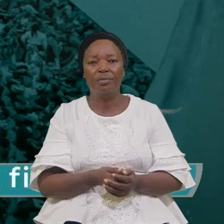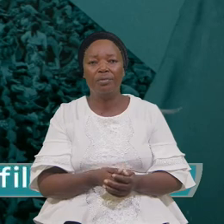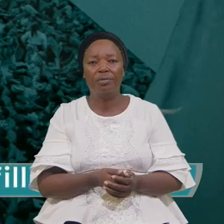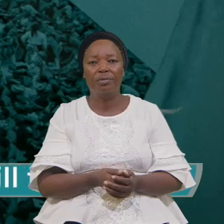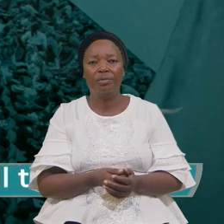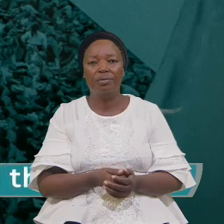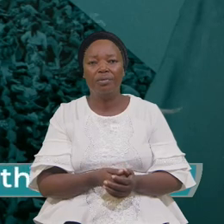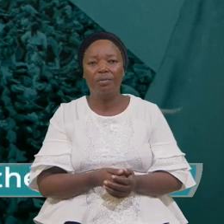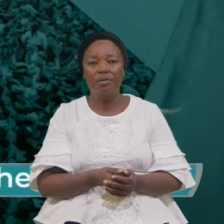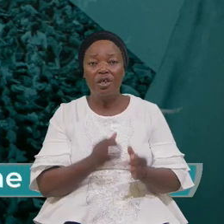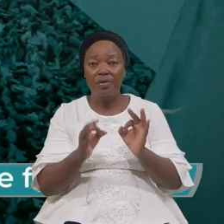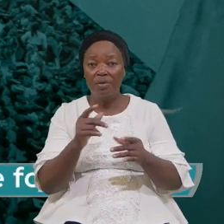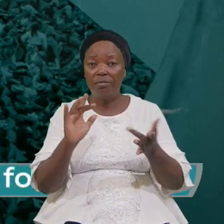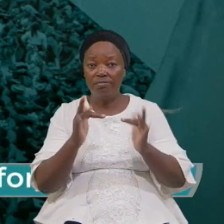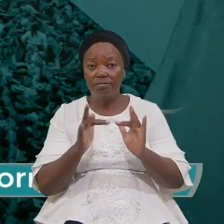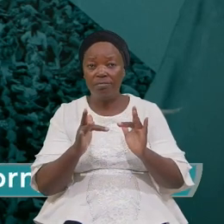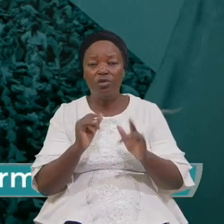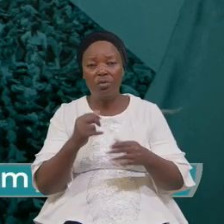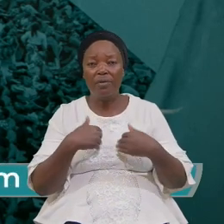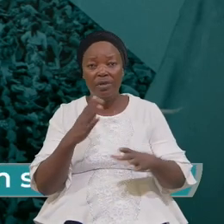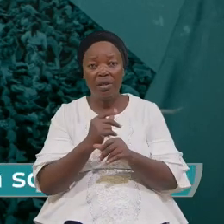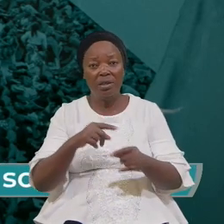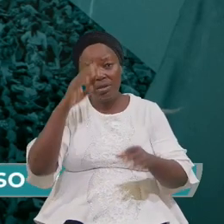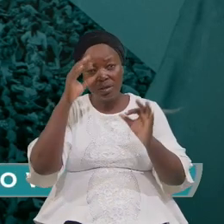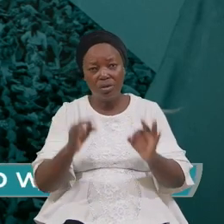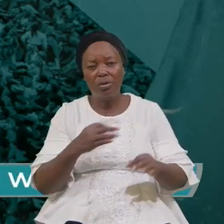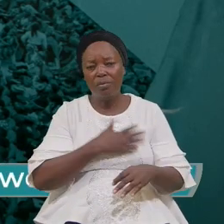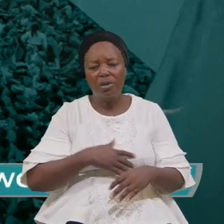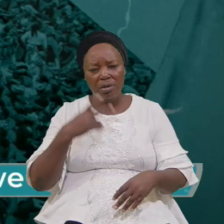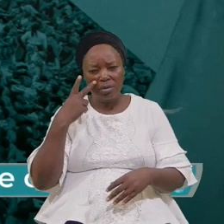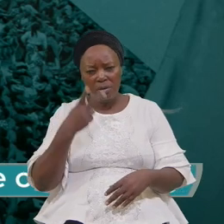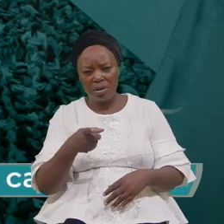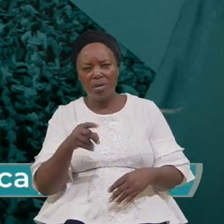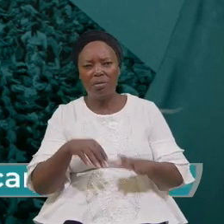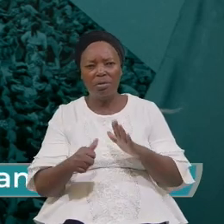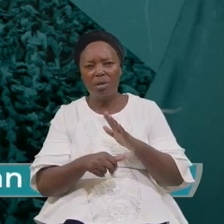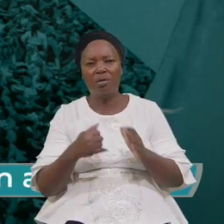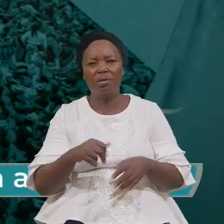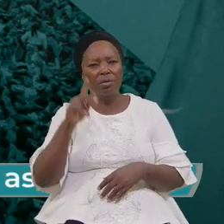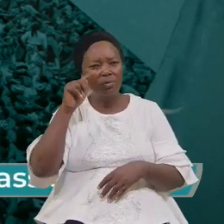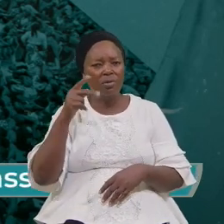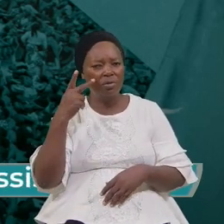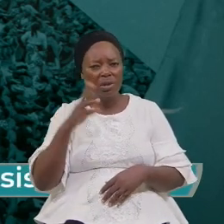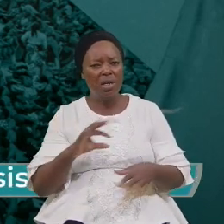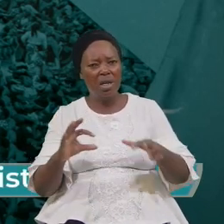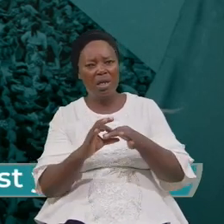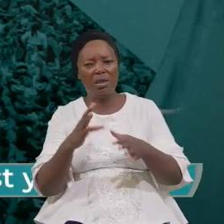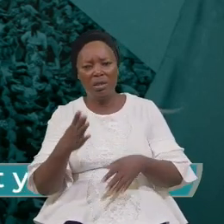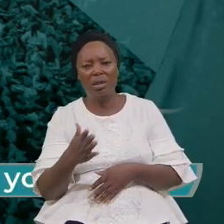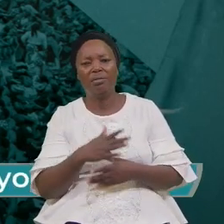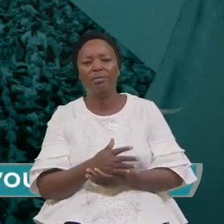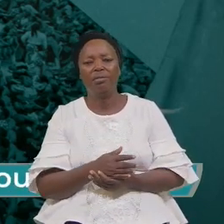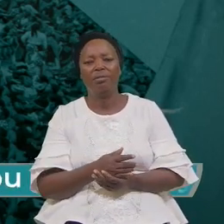If you are online, you have taken this decision, just check under your screen. There is a link going on